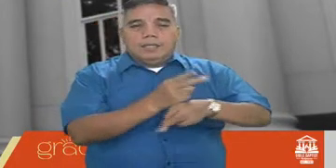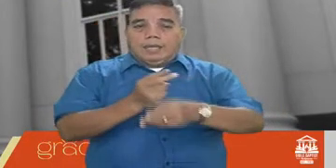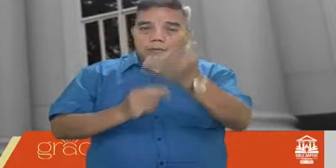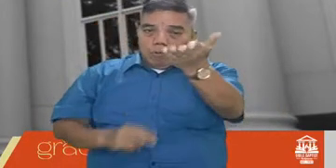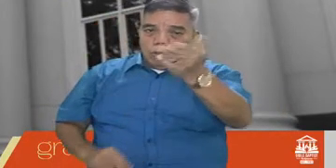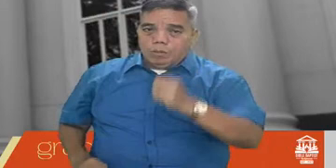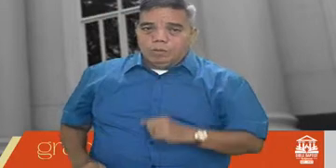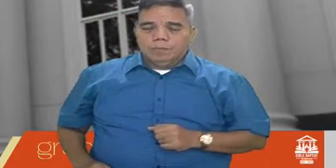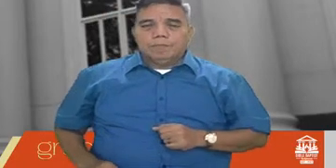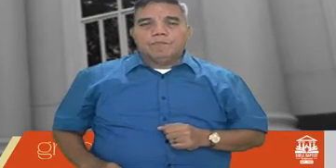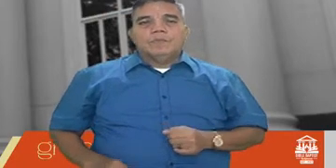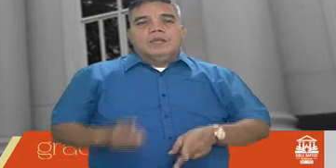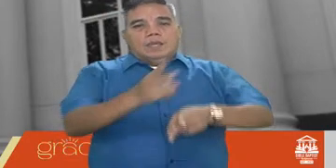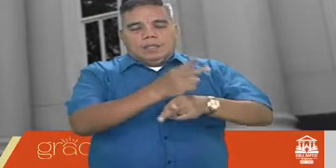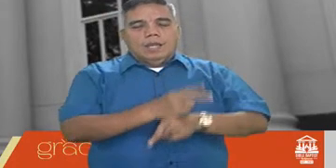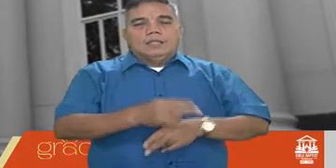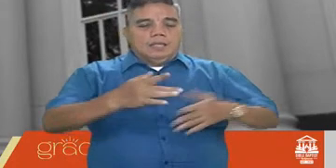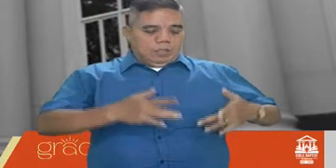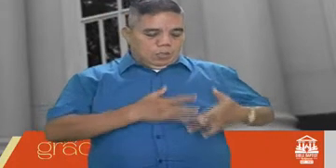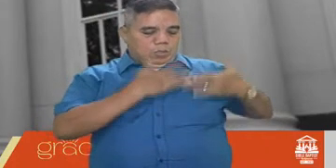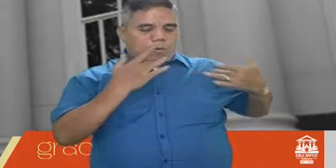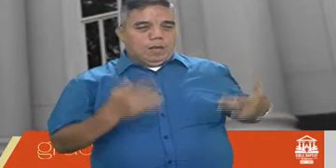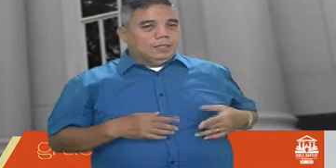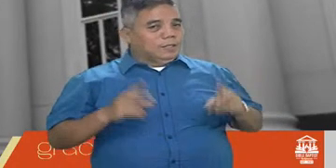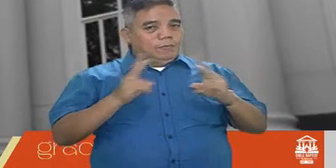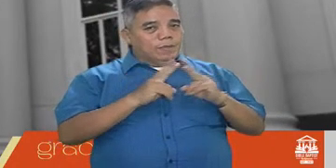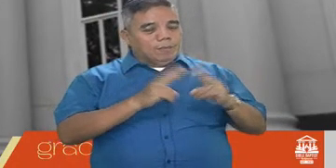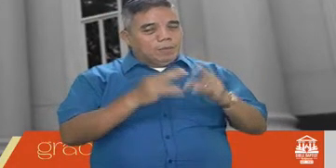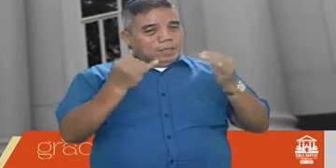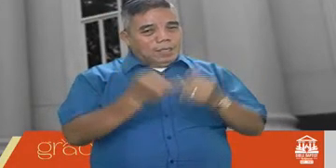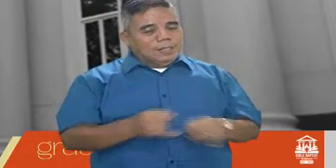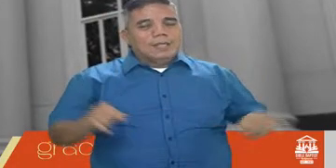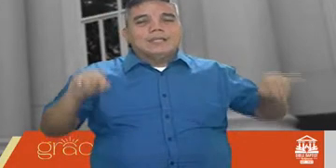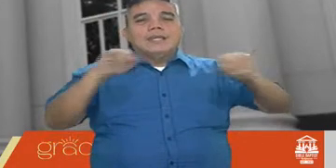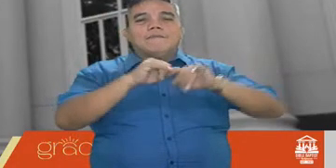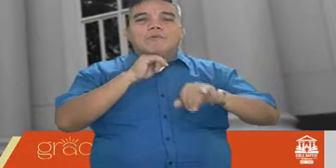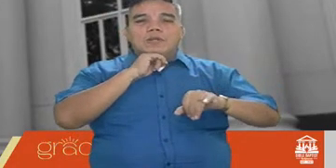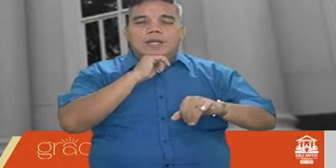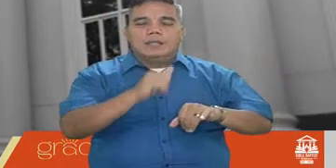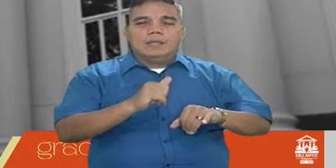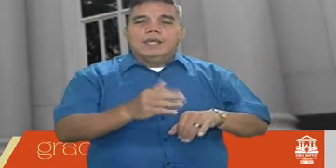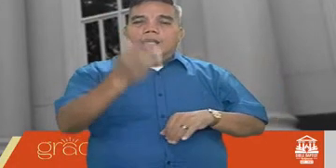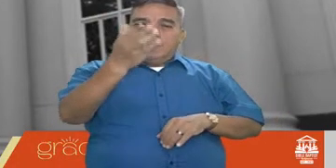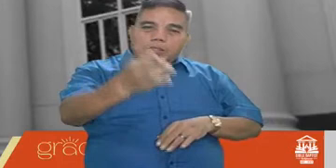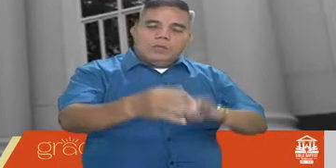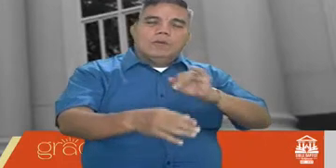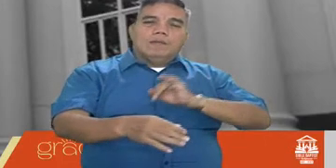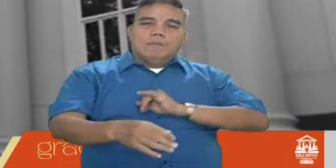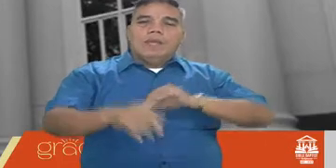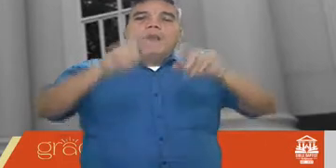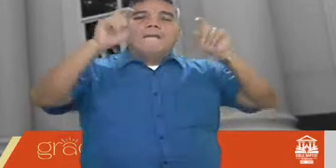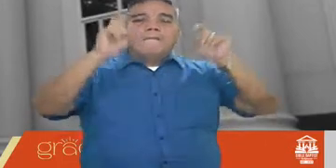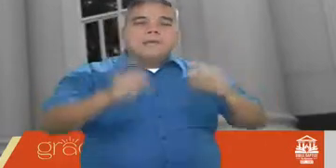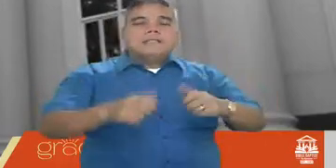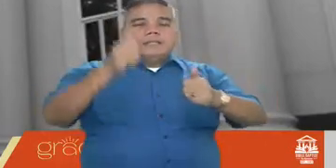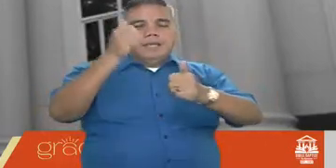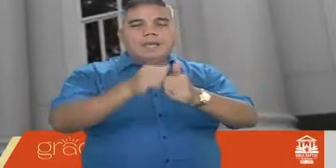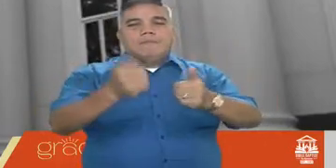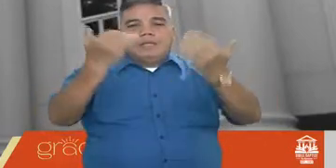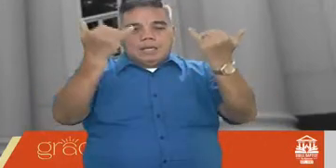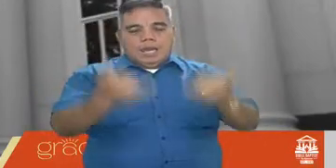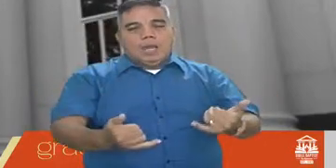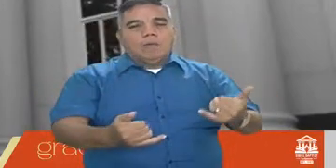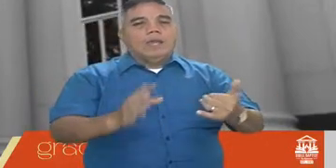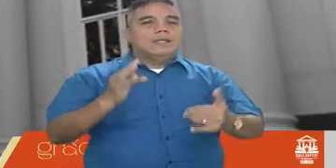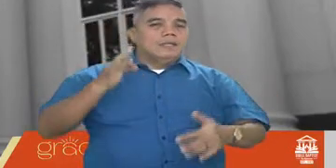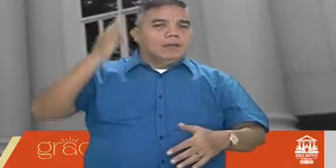all your care upon Him, for He careth for you. Guarding your heart is a critical important affair that you and me must attend to every now